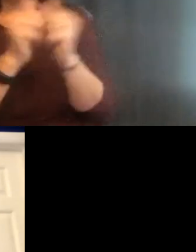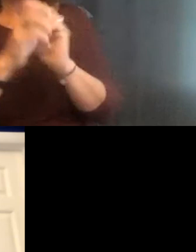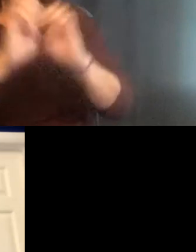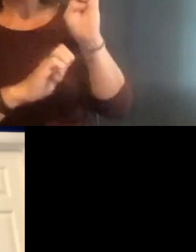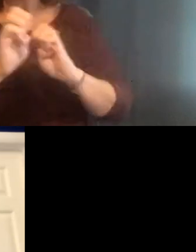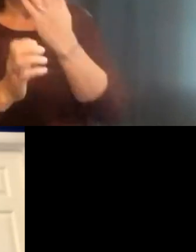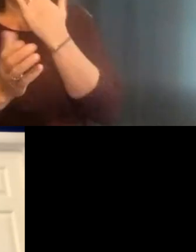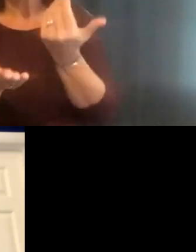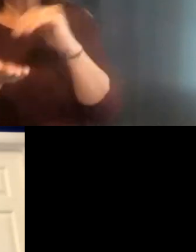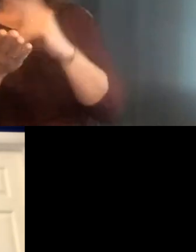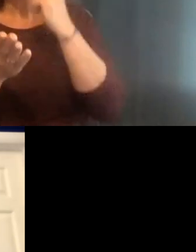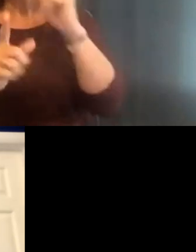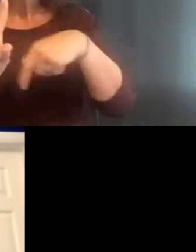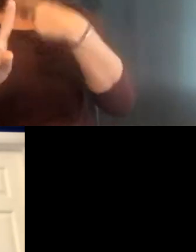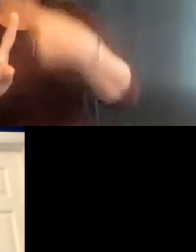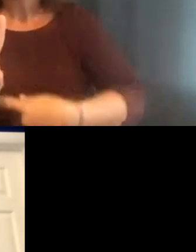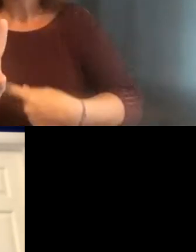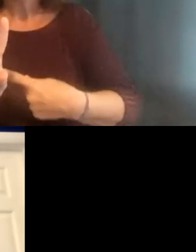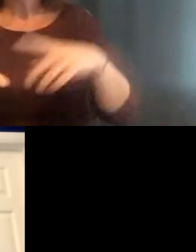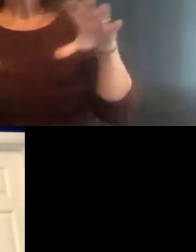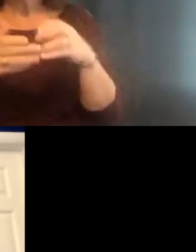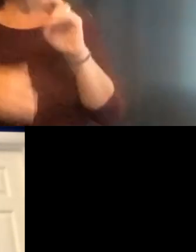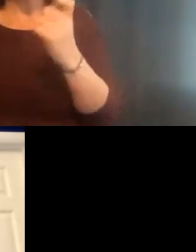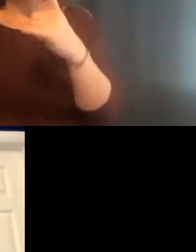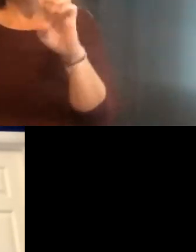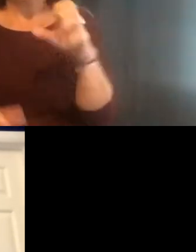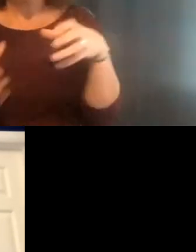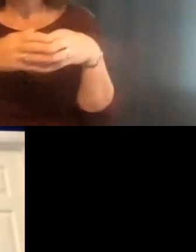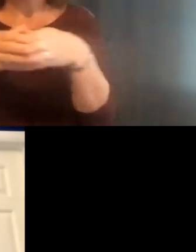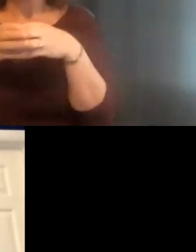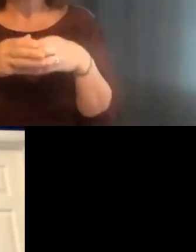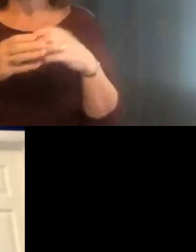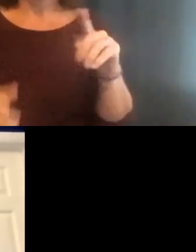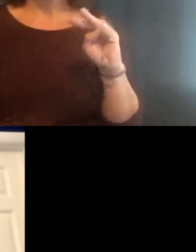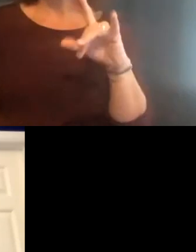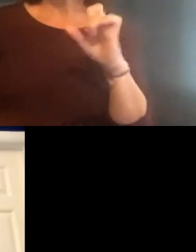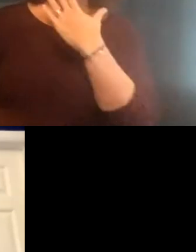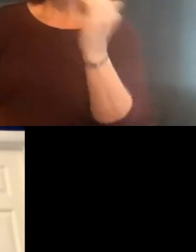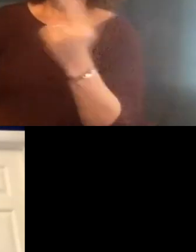you, and I'll see you all at next month's Engel rounds. Thank you, everyone. See you.